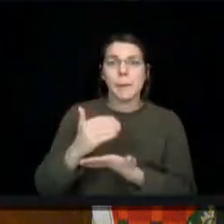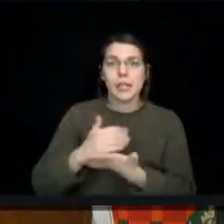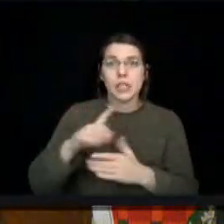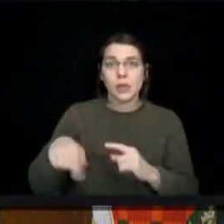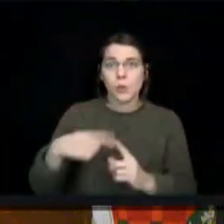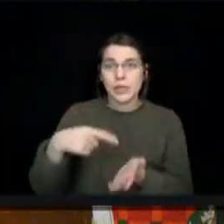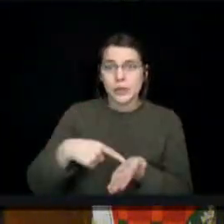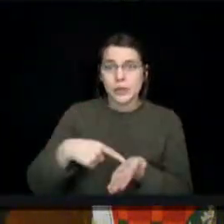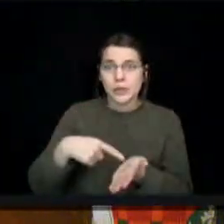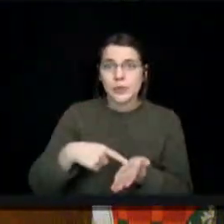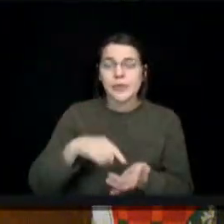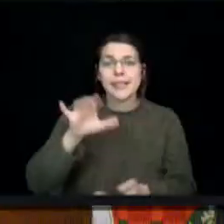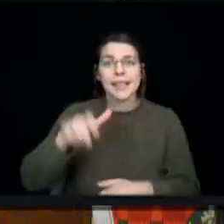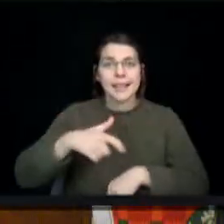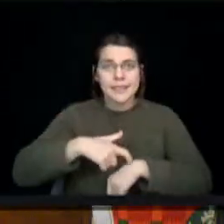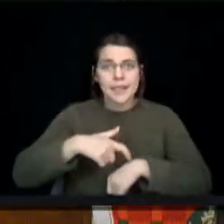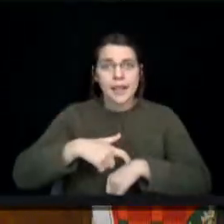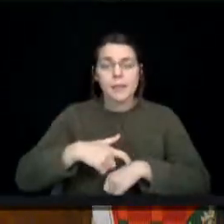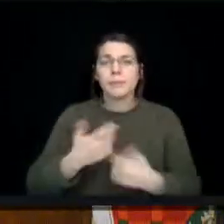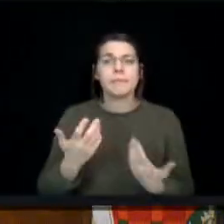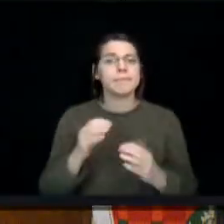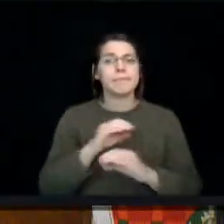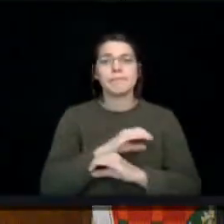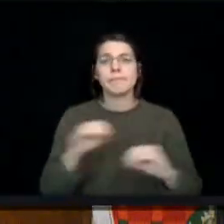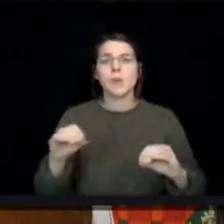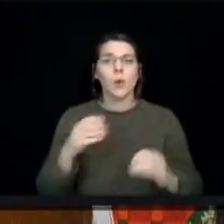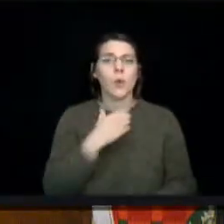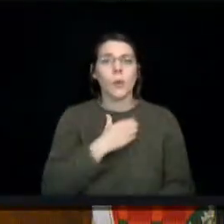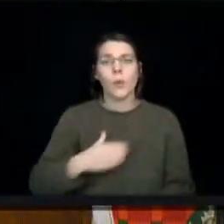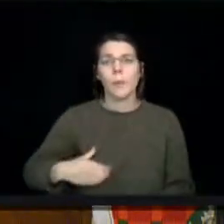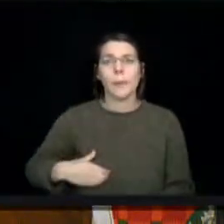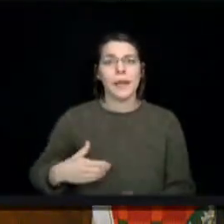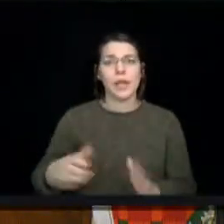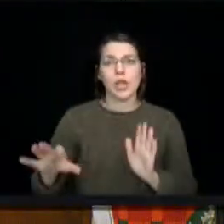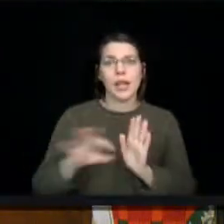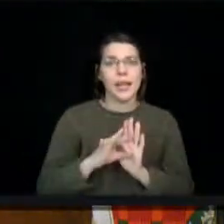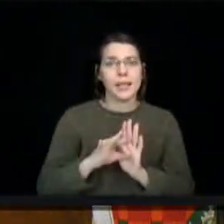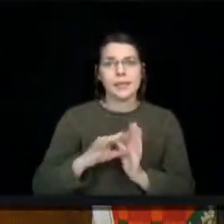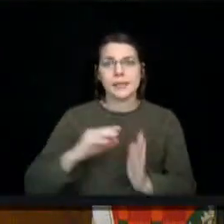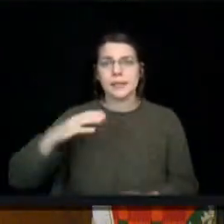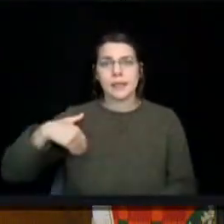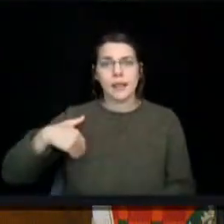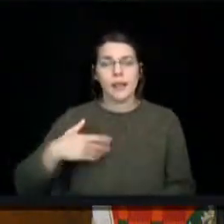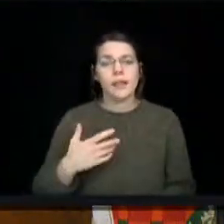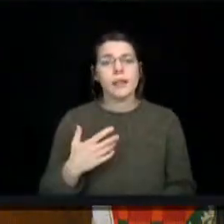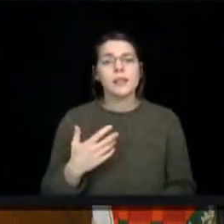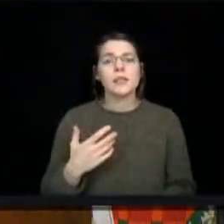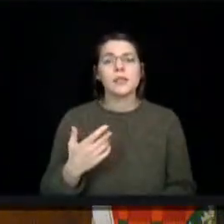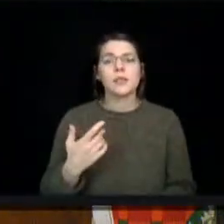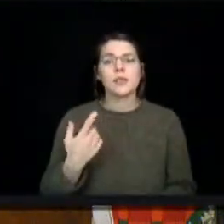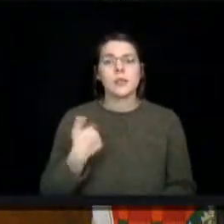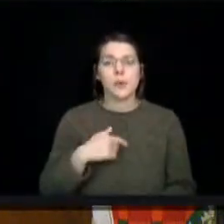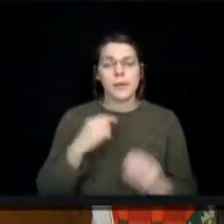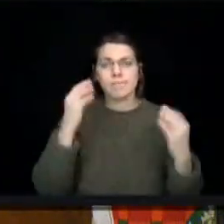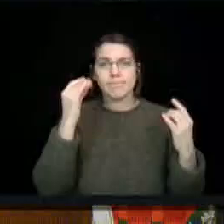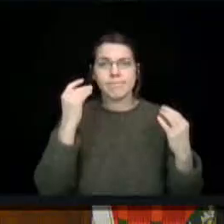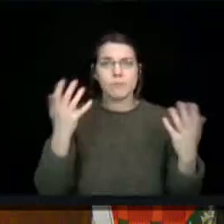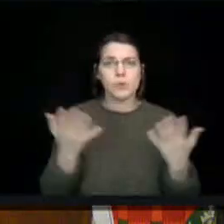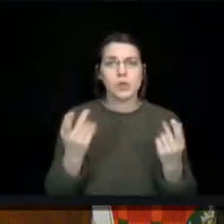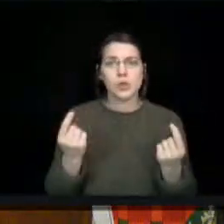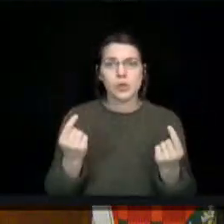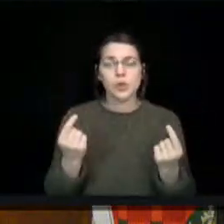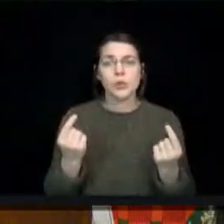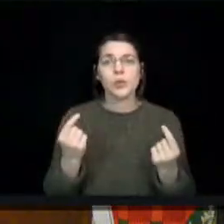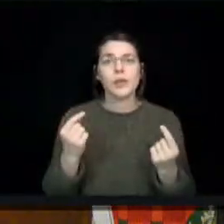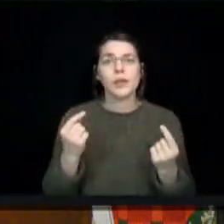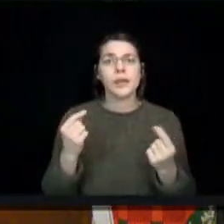point there's not a mayor-elect, right? So we're basing what to do off of comments that are being